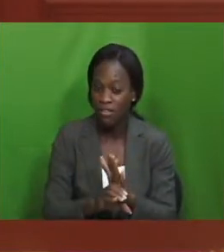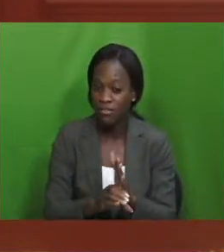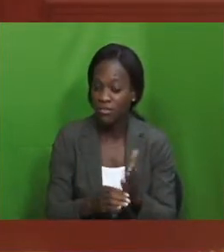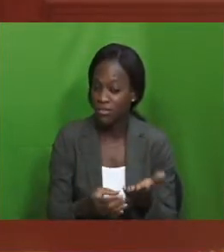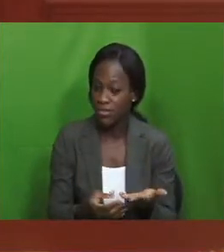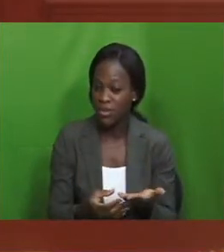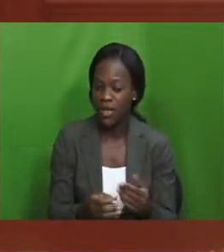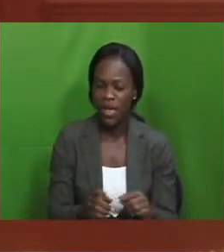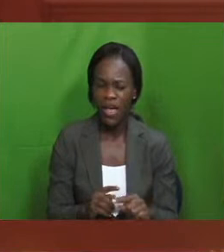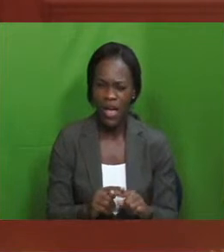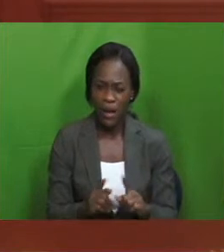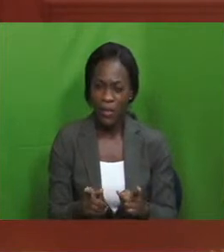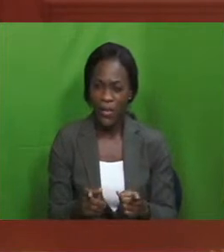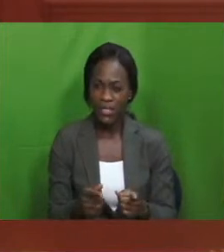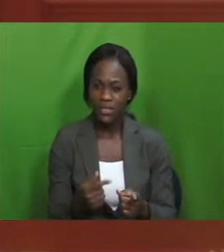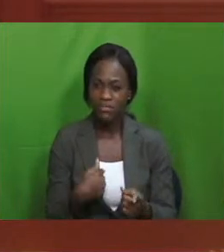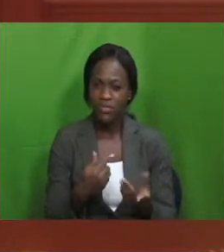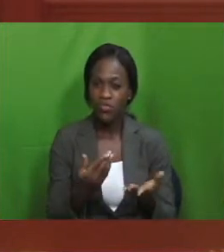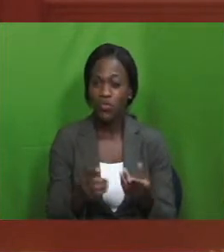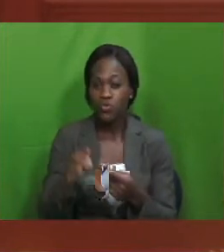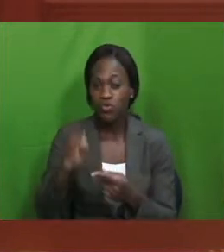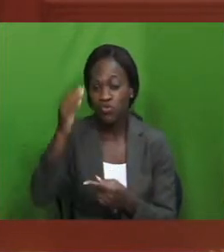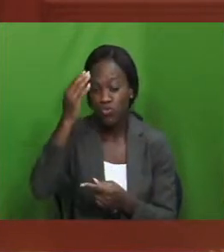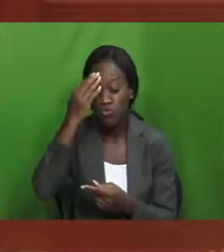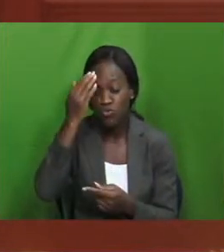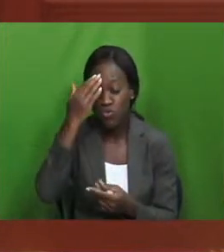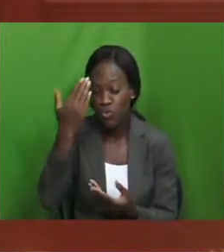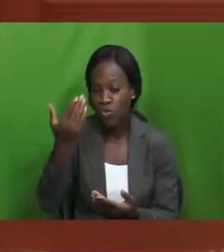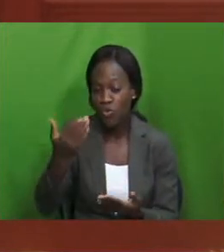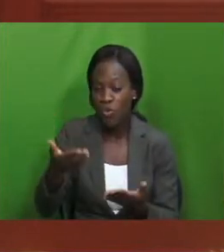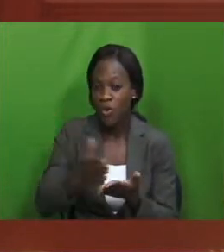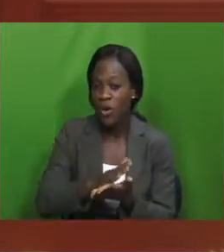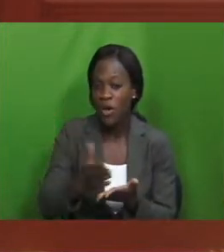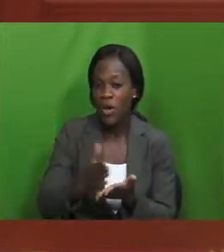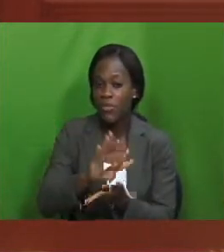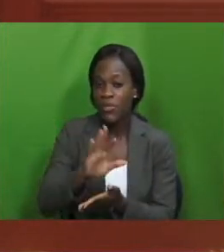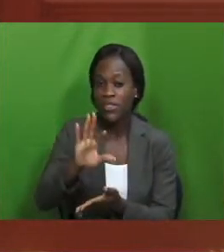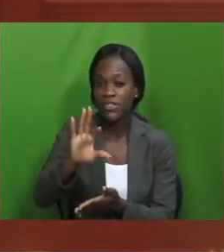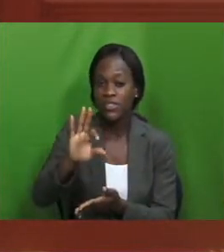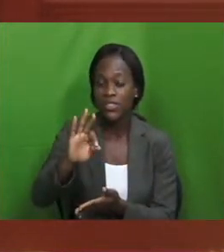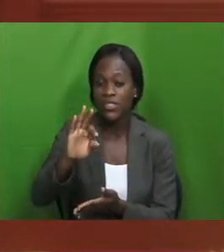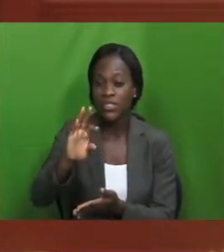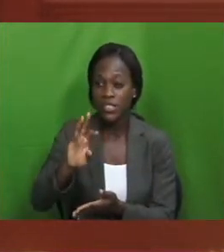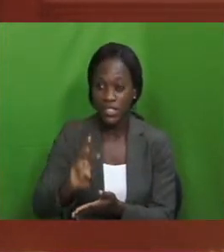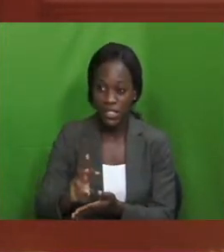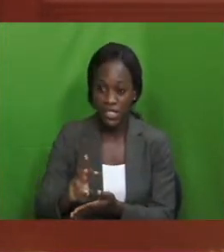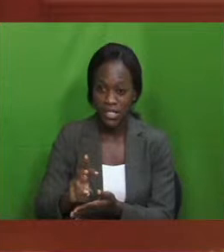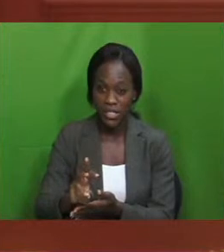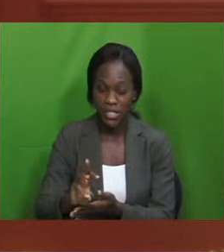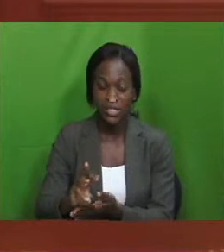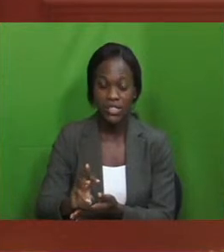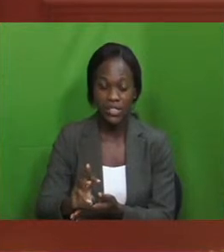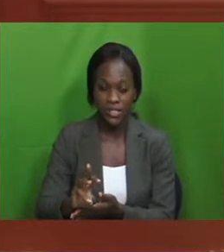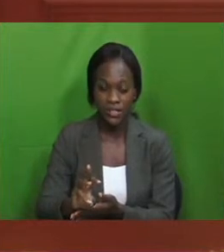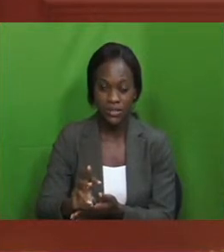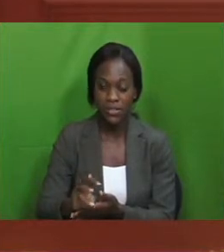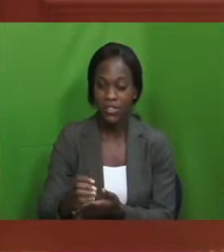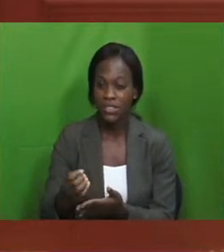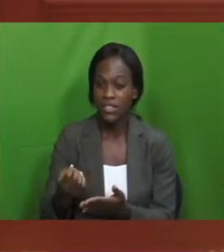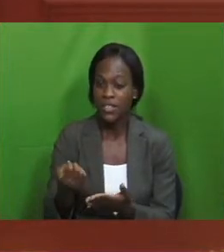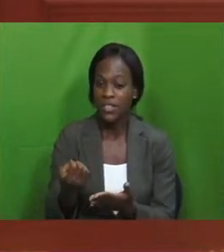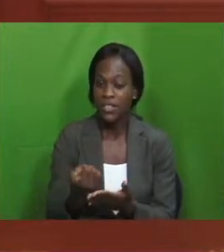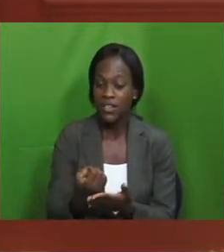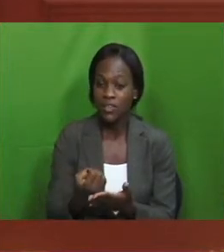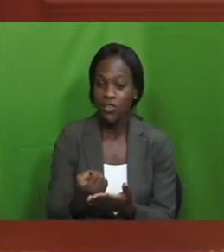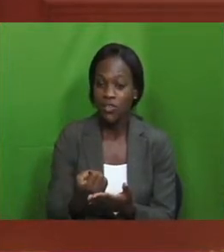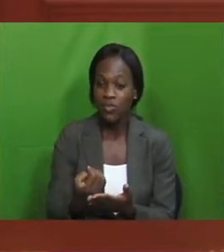so, let me refer you to page 96, Appendix 3C, Economic Classification of Central